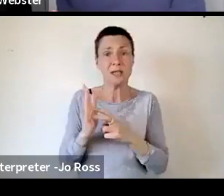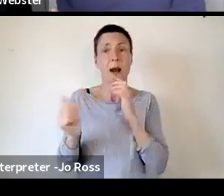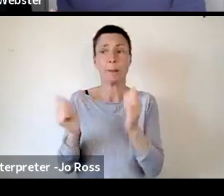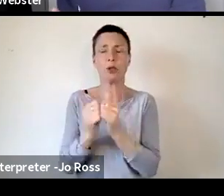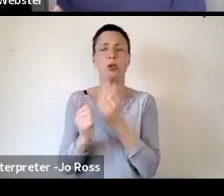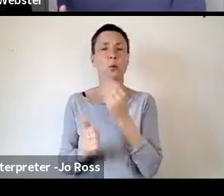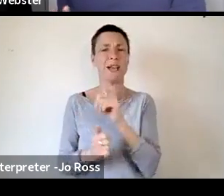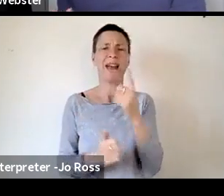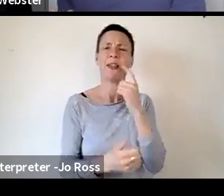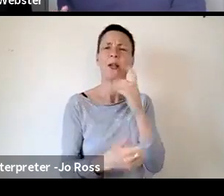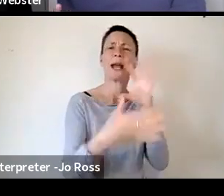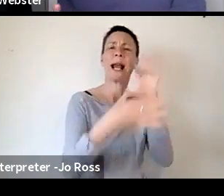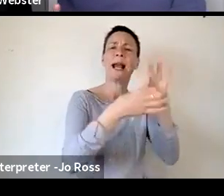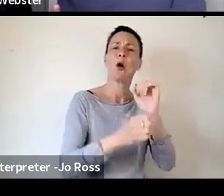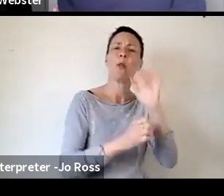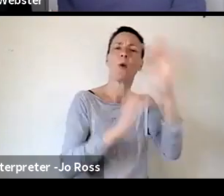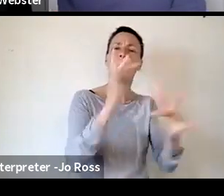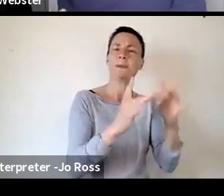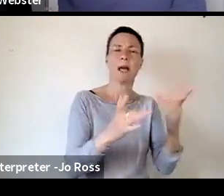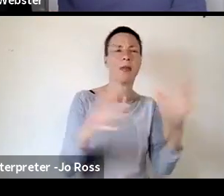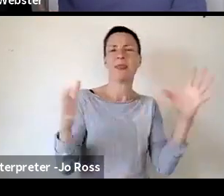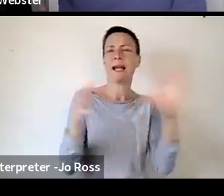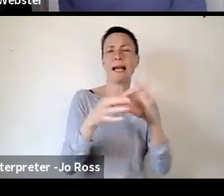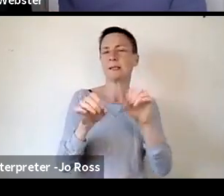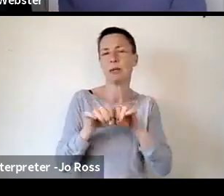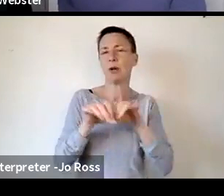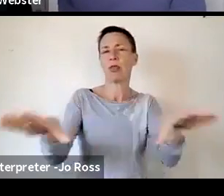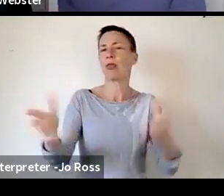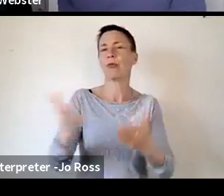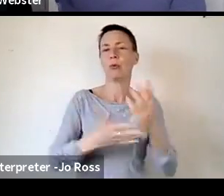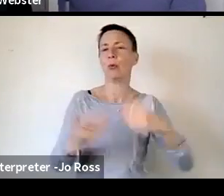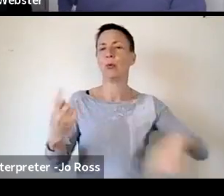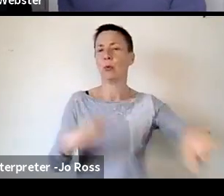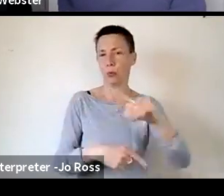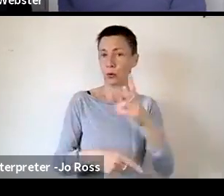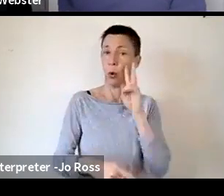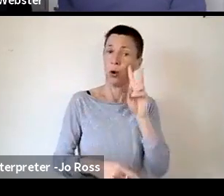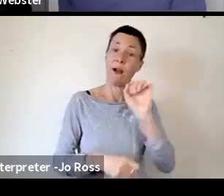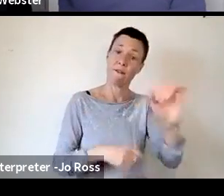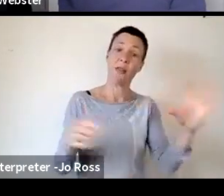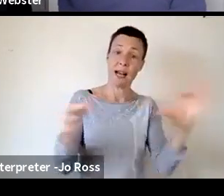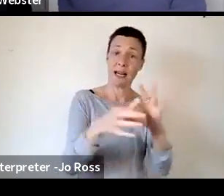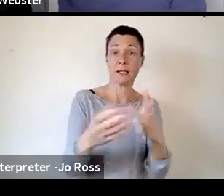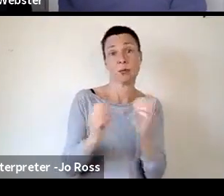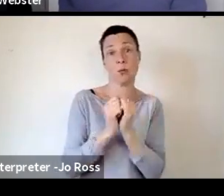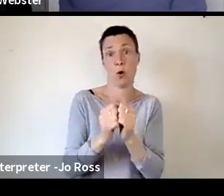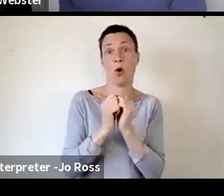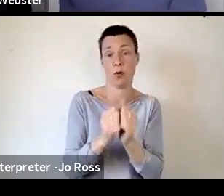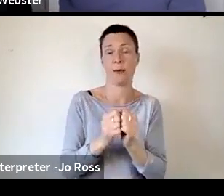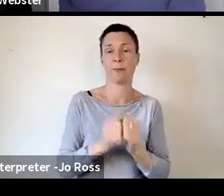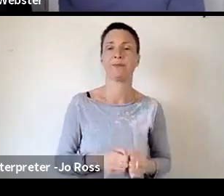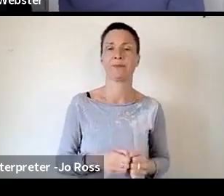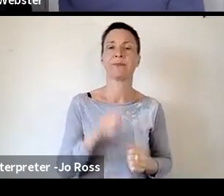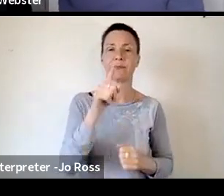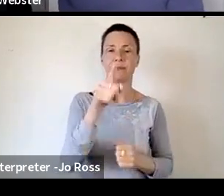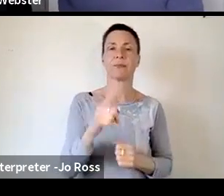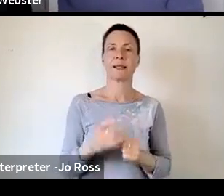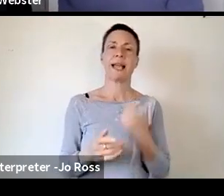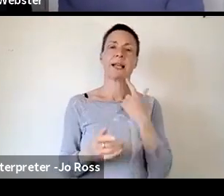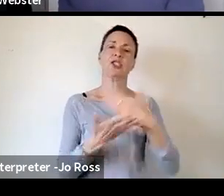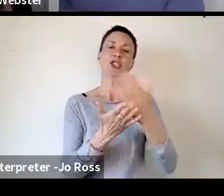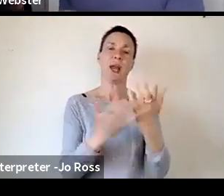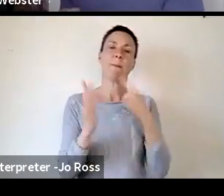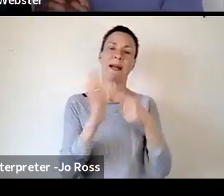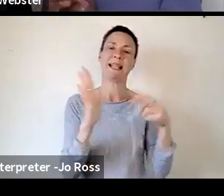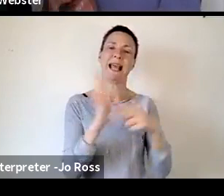their website. The link's been going around a lot of the freelancer groups. So look out for that. Yes, I think if you look up the ladies that share my telly job